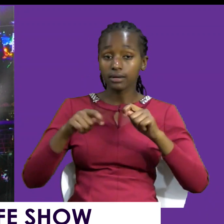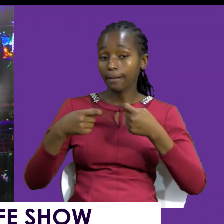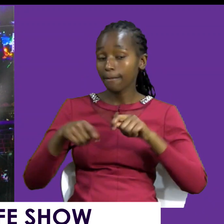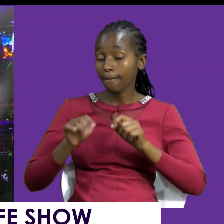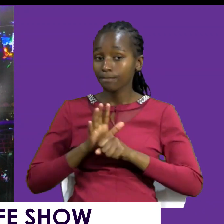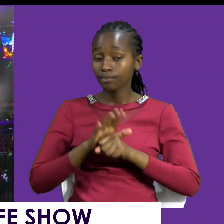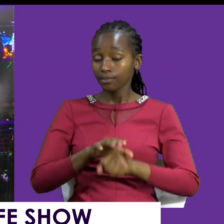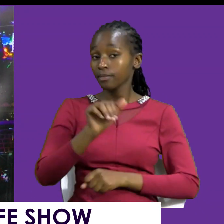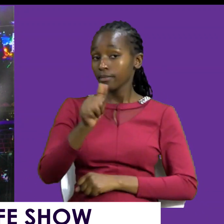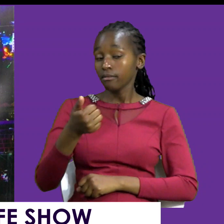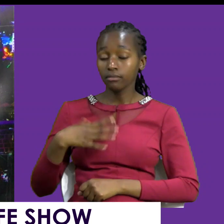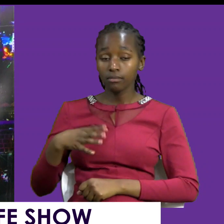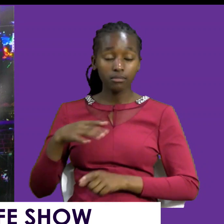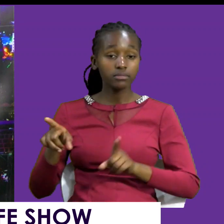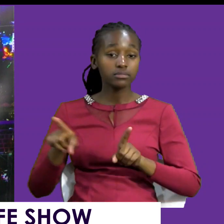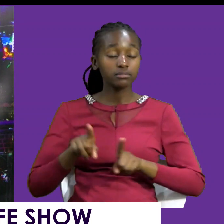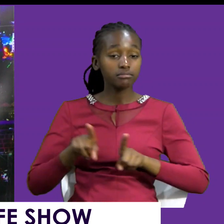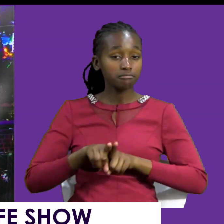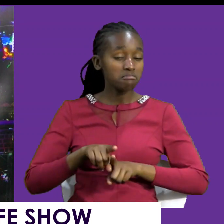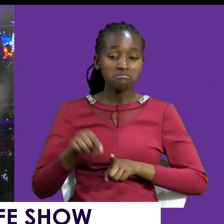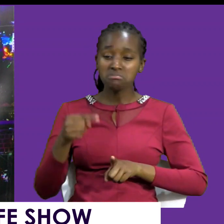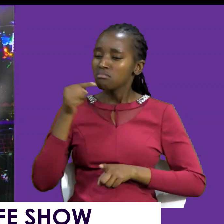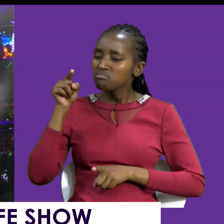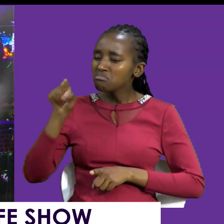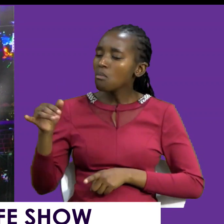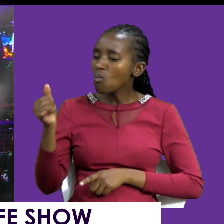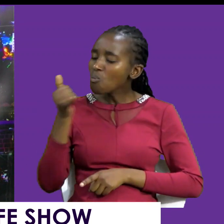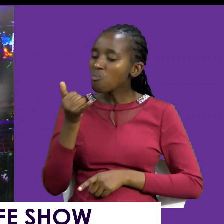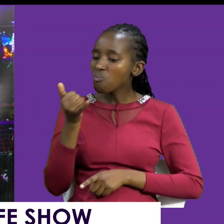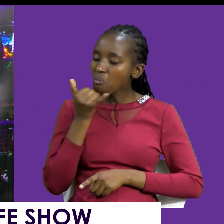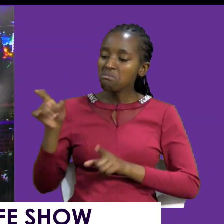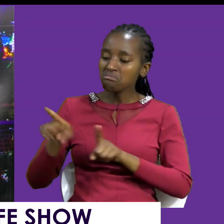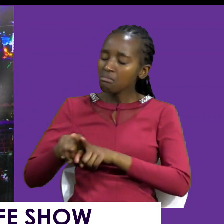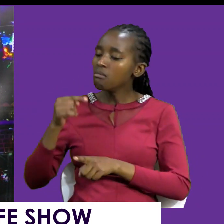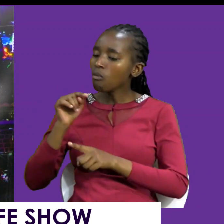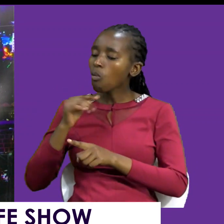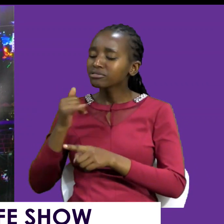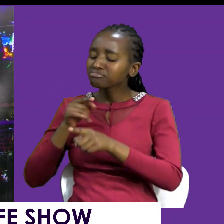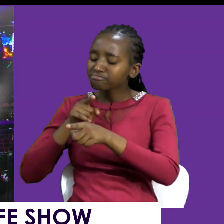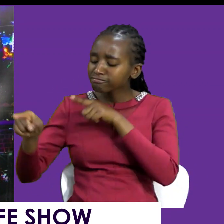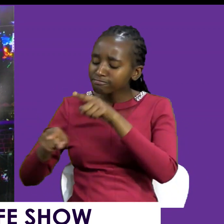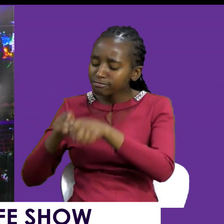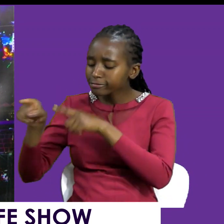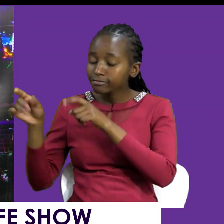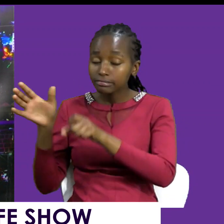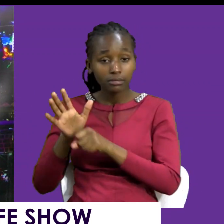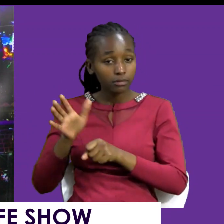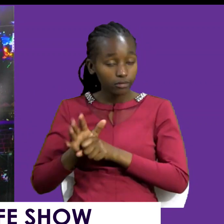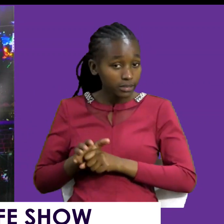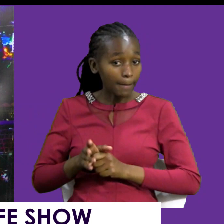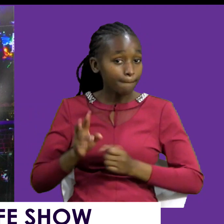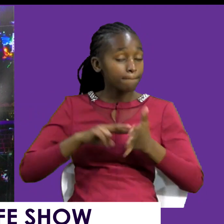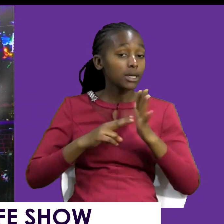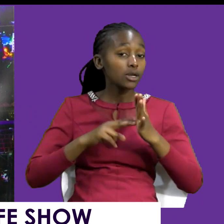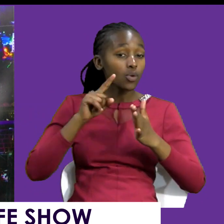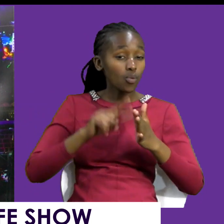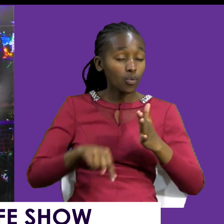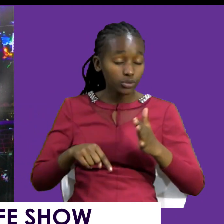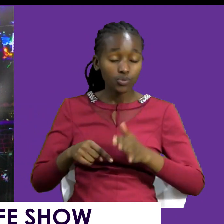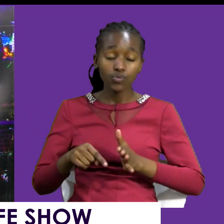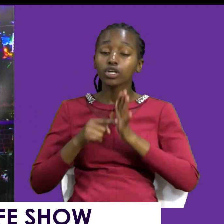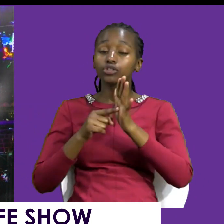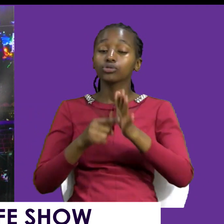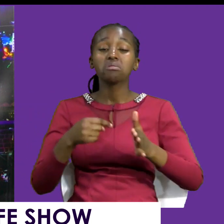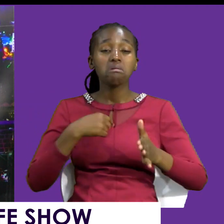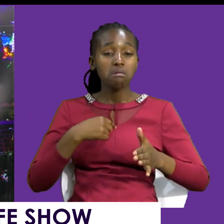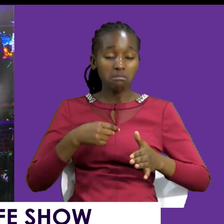like the other person is wrong and you're trying to criticize them, you're projecting a lack of